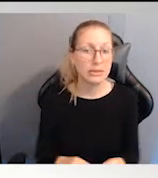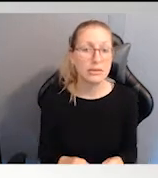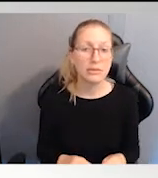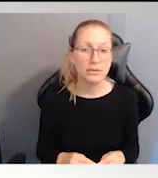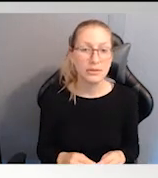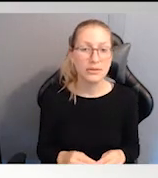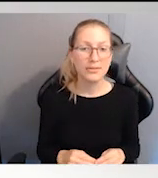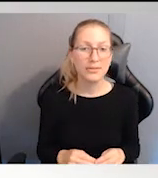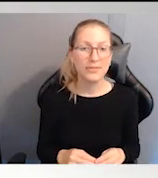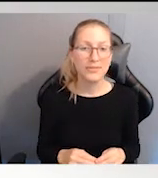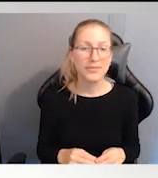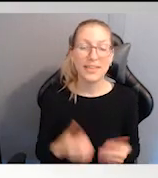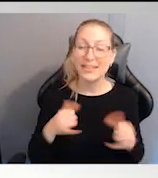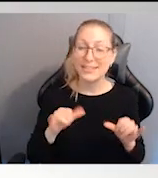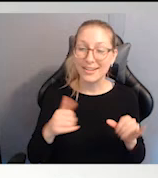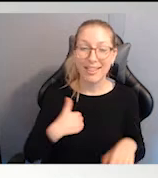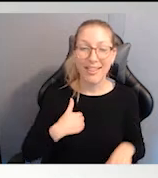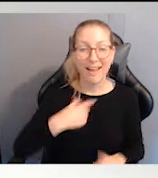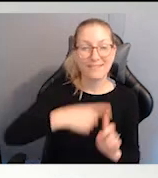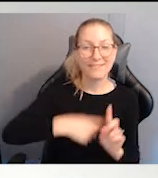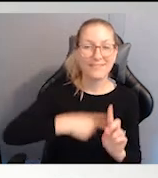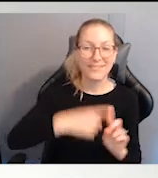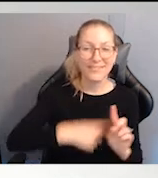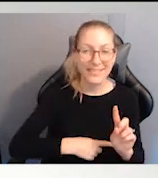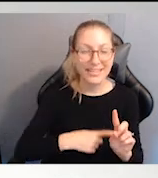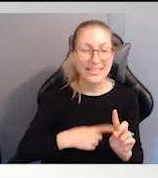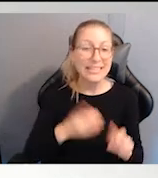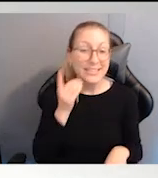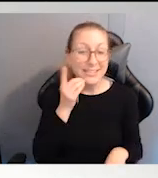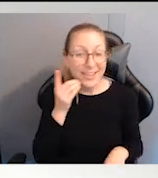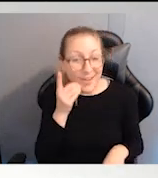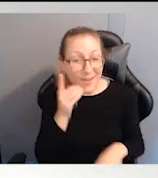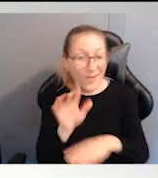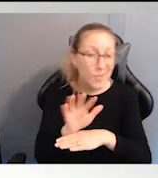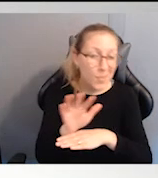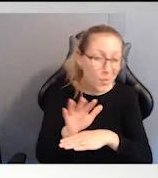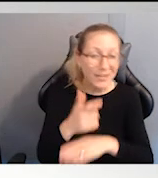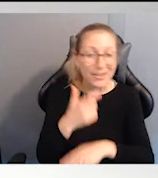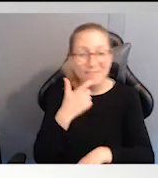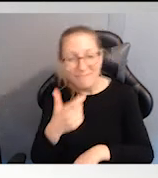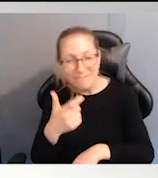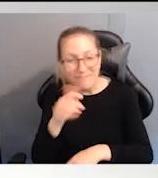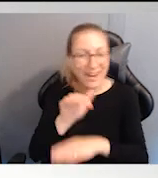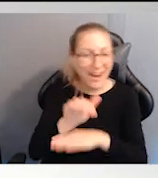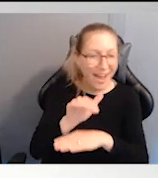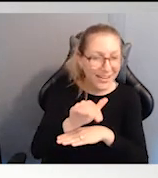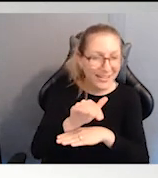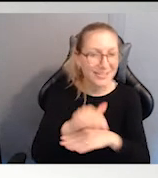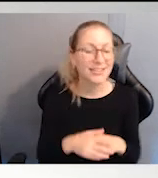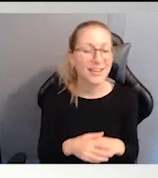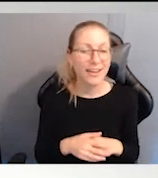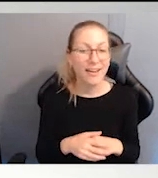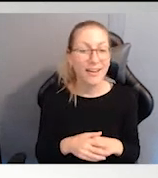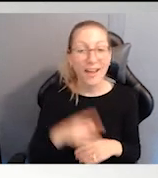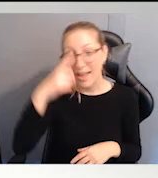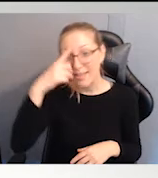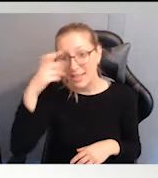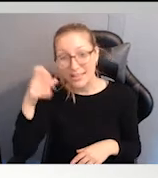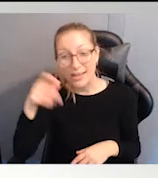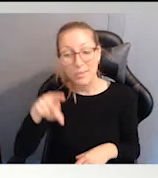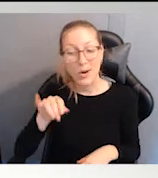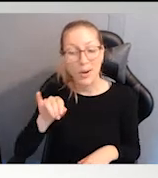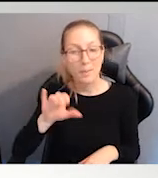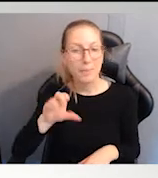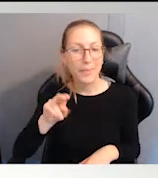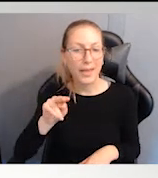we still have the monthly dinner and movie nights. Yep. And the summer picnics we do, but we